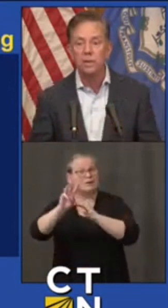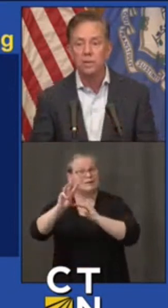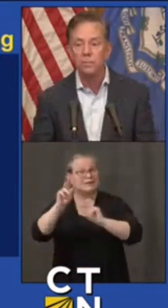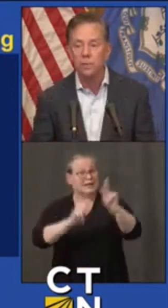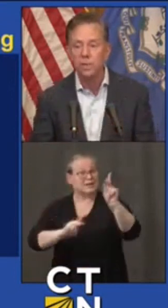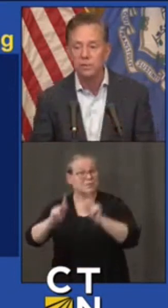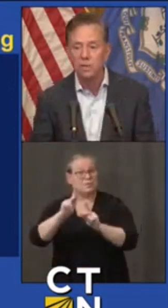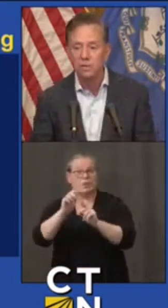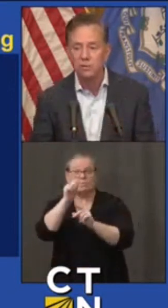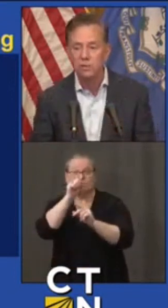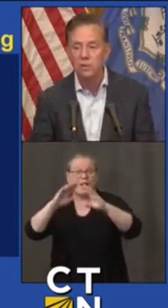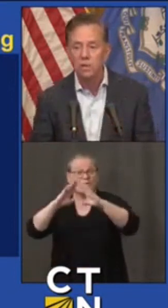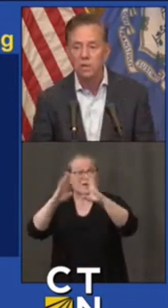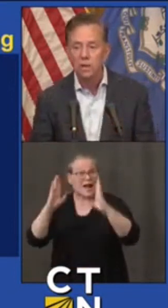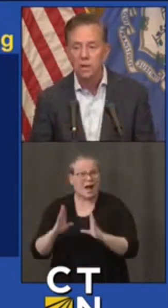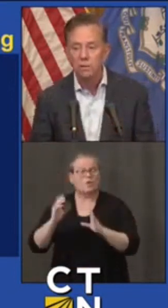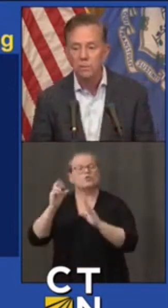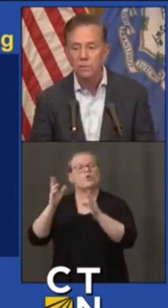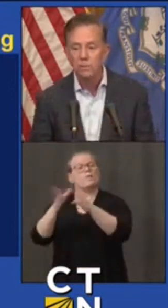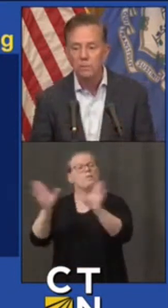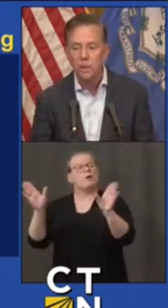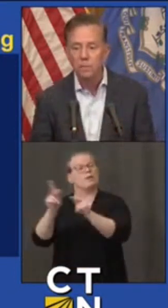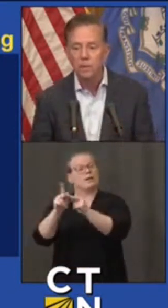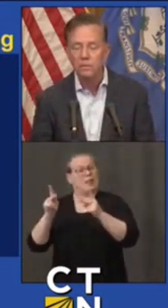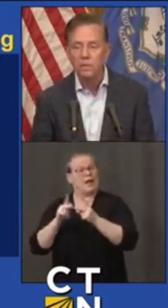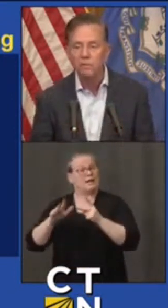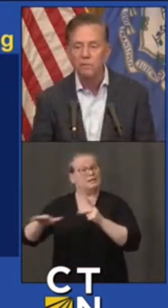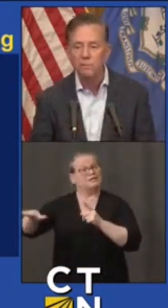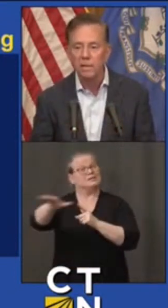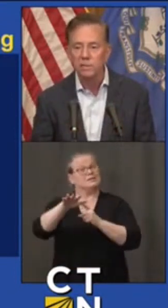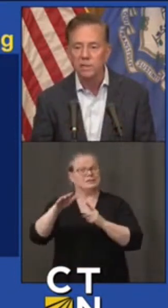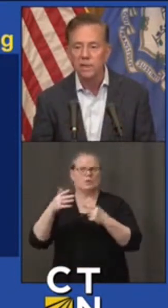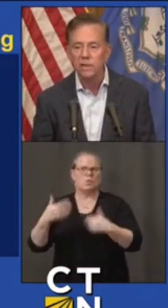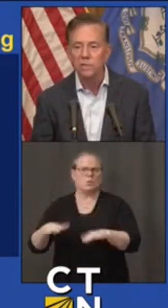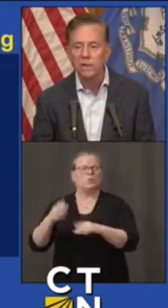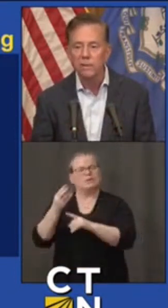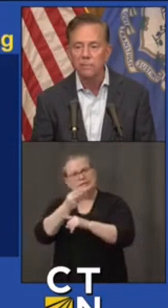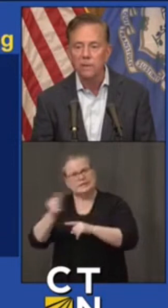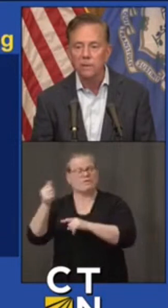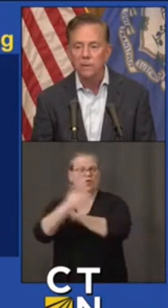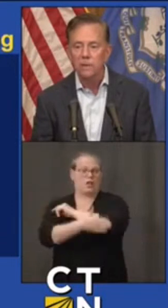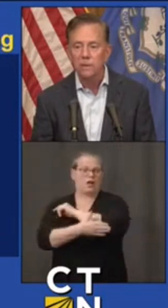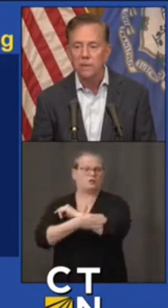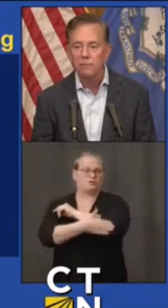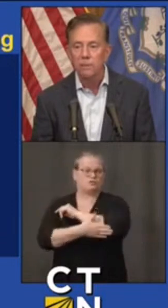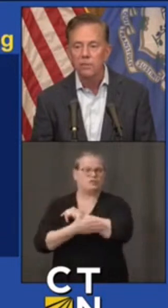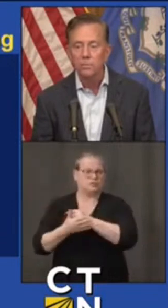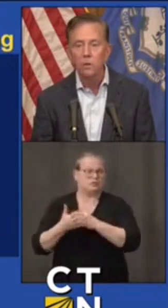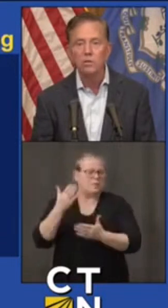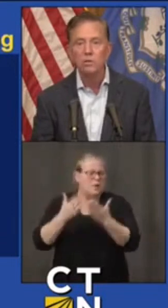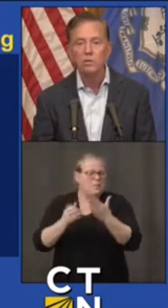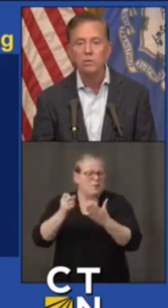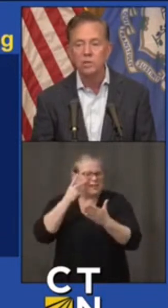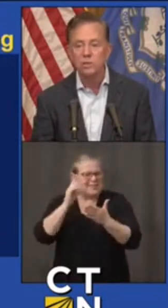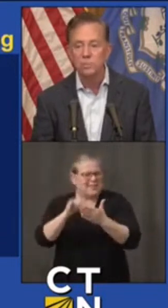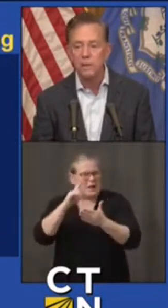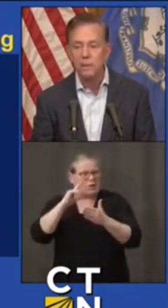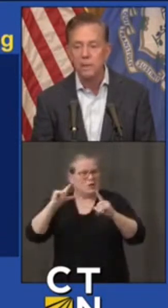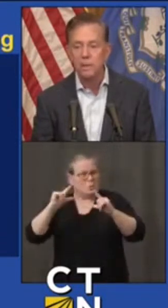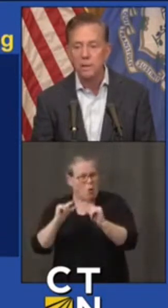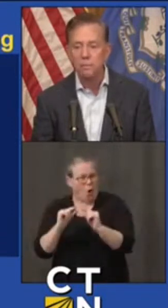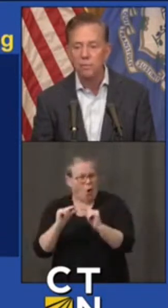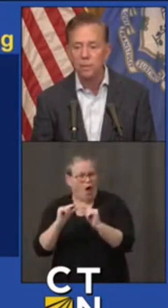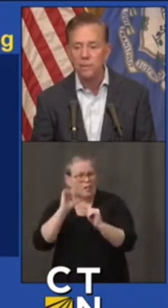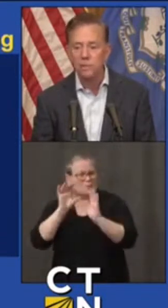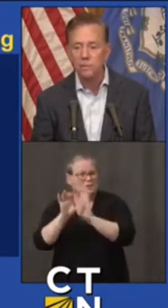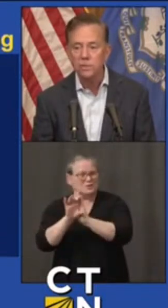a number of these countries, which maybe you can see if you've passed the eye exam. Sports are suspended in a